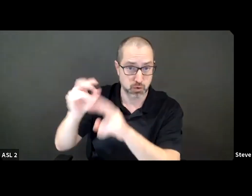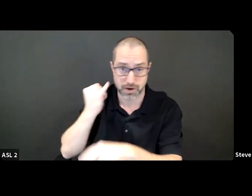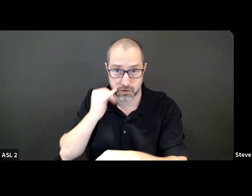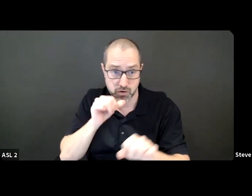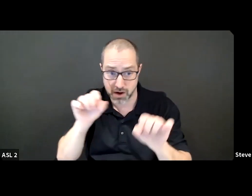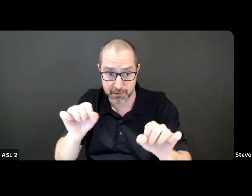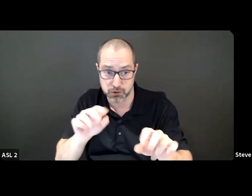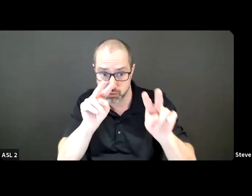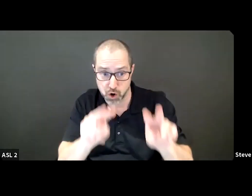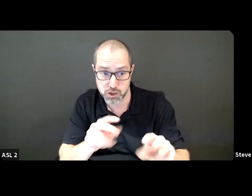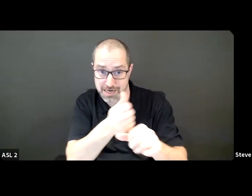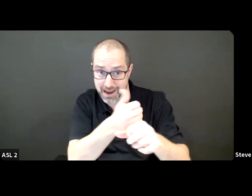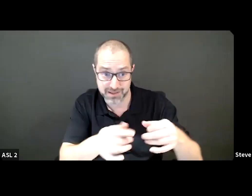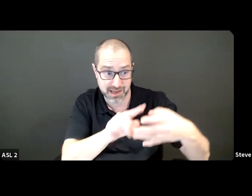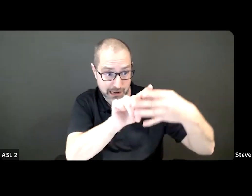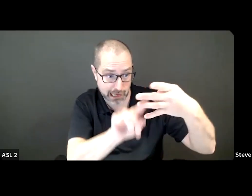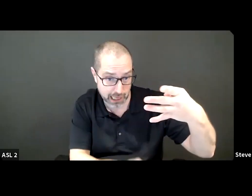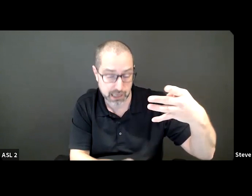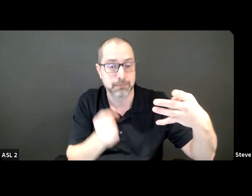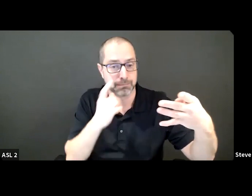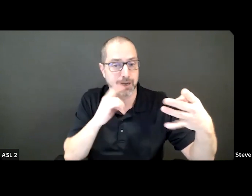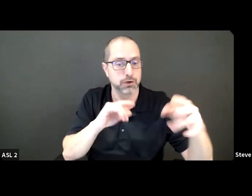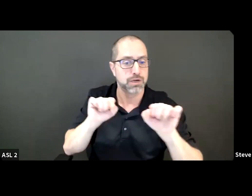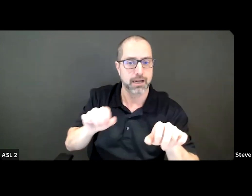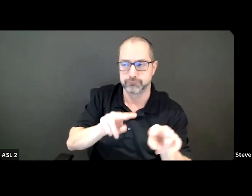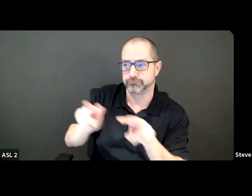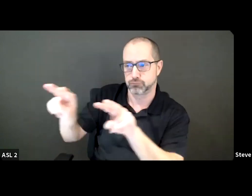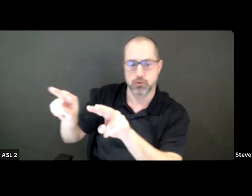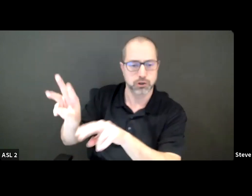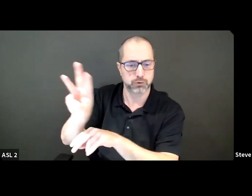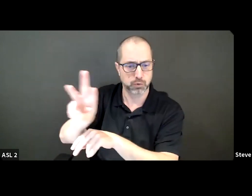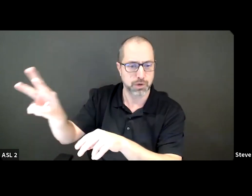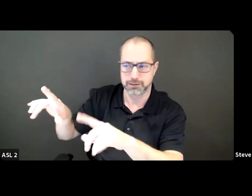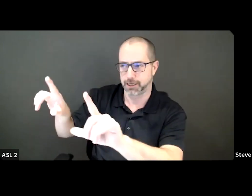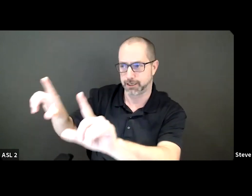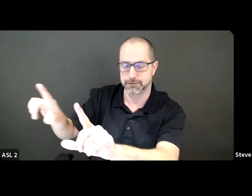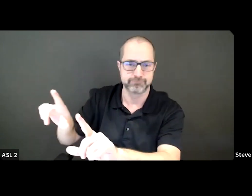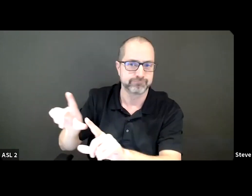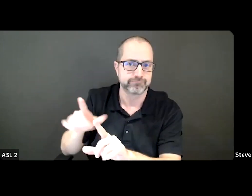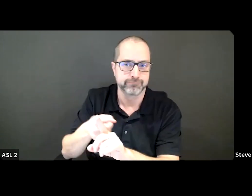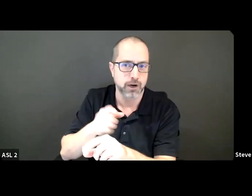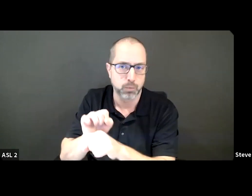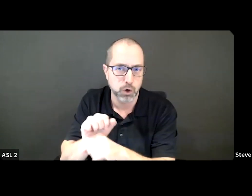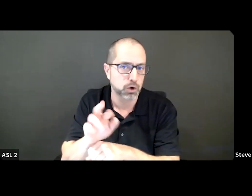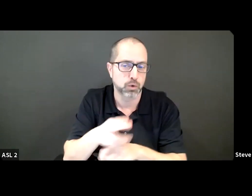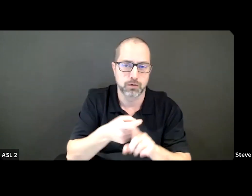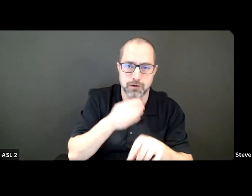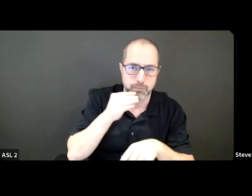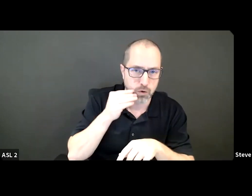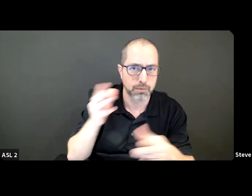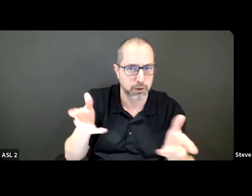but they will be there where you can watch it in the comfort of your workplace or home. And I encourage you to do